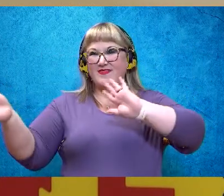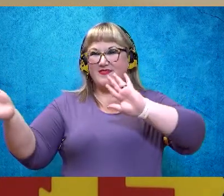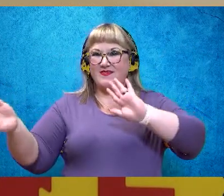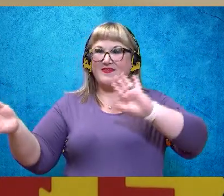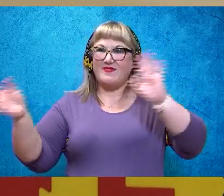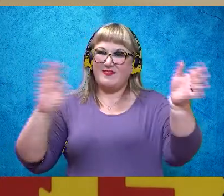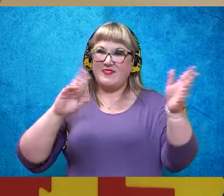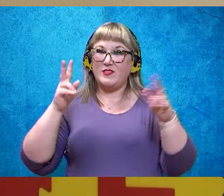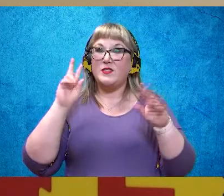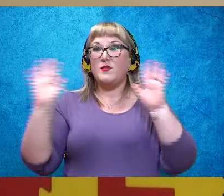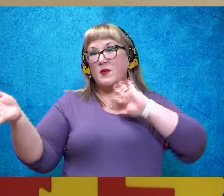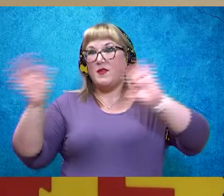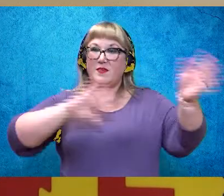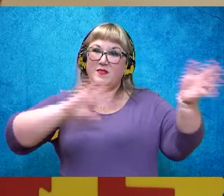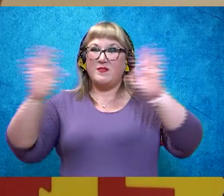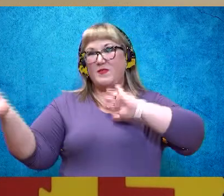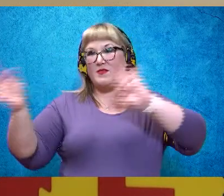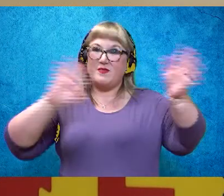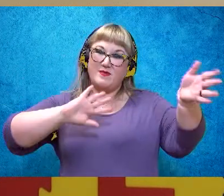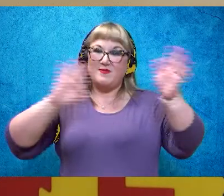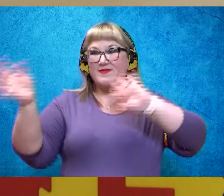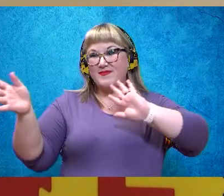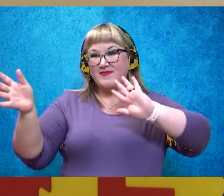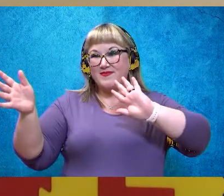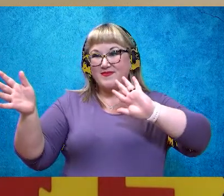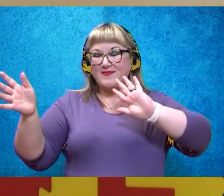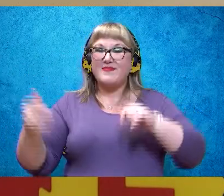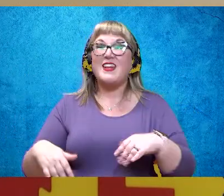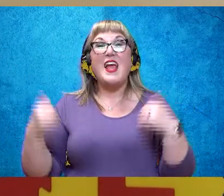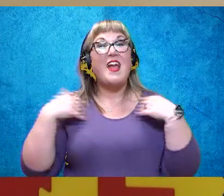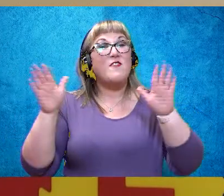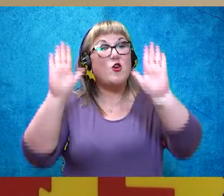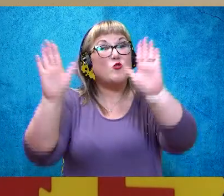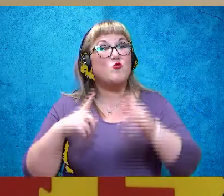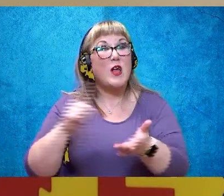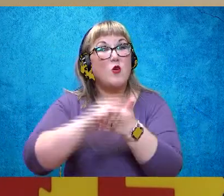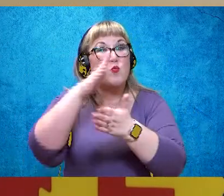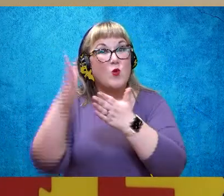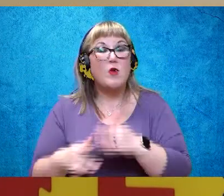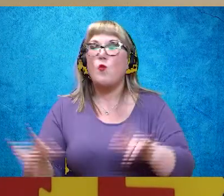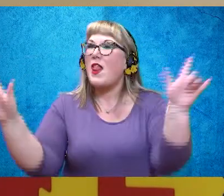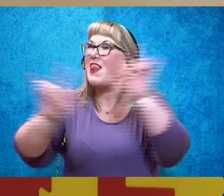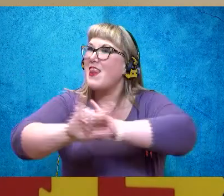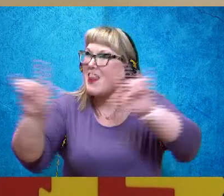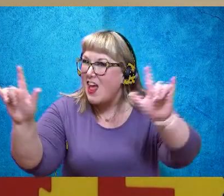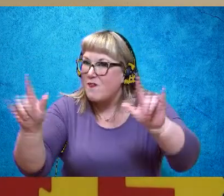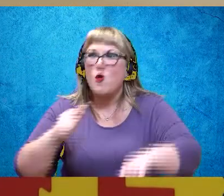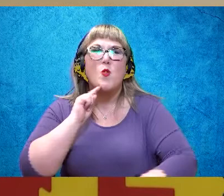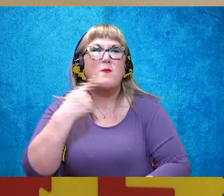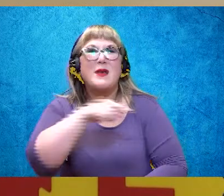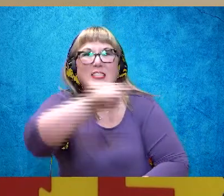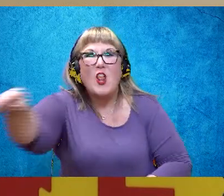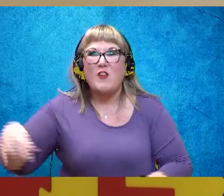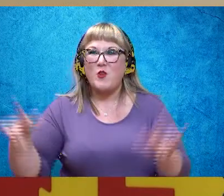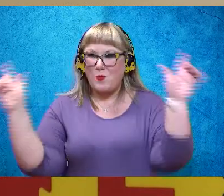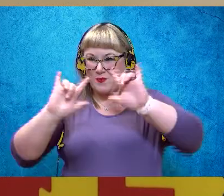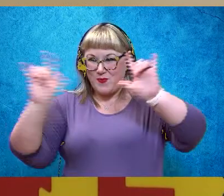goodbye. Sing goodbye, goodbye. Have a great weekend, boys and girls. We love you and we miss you. Mwah!